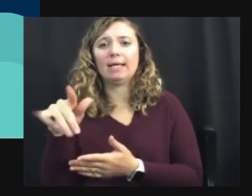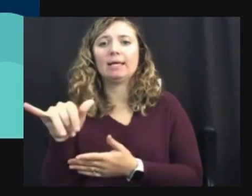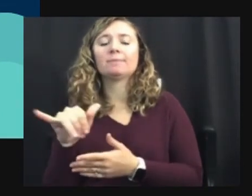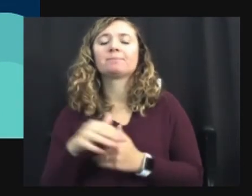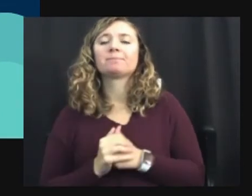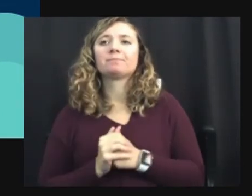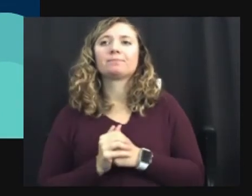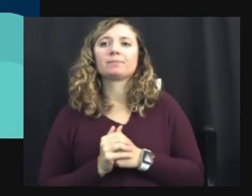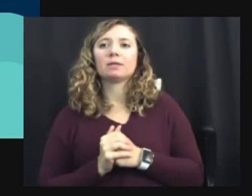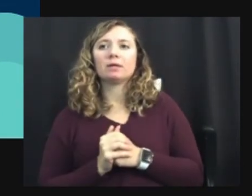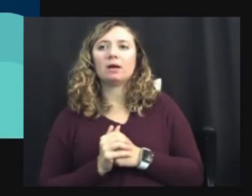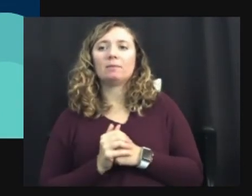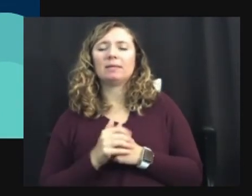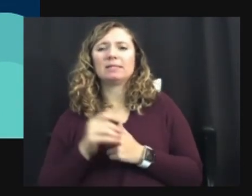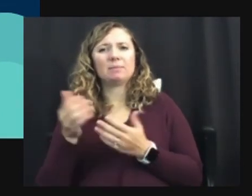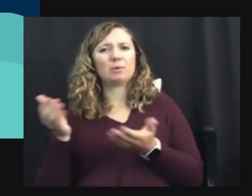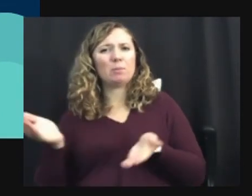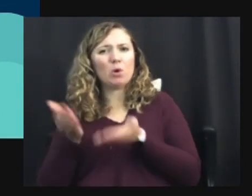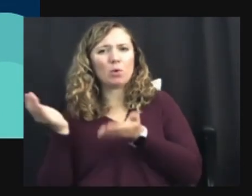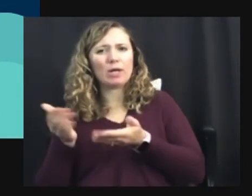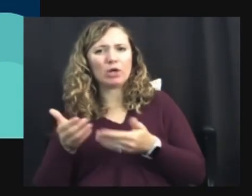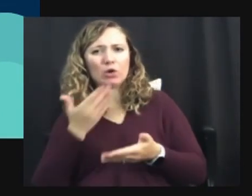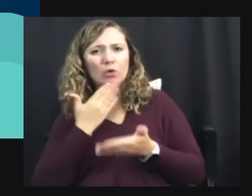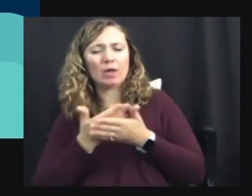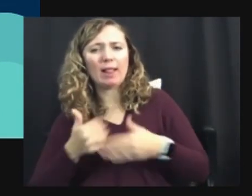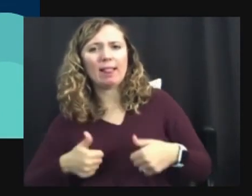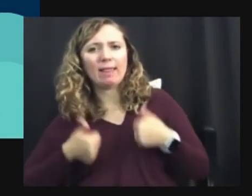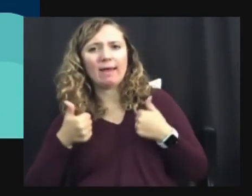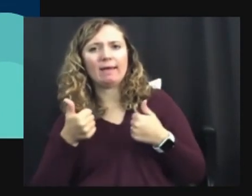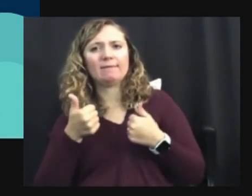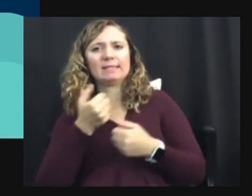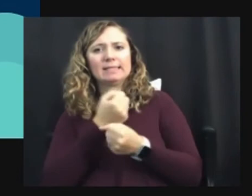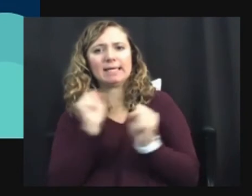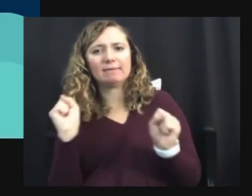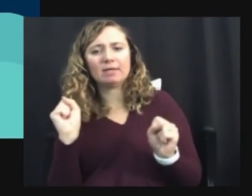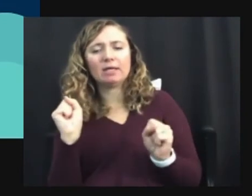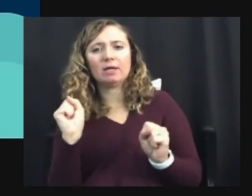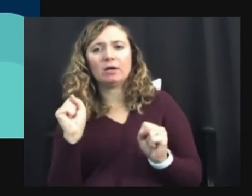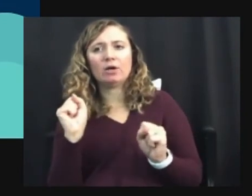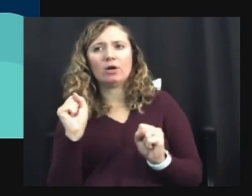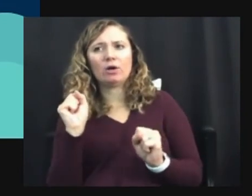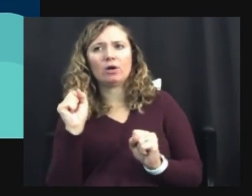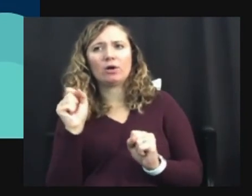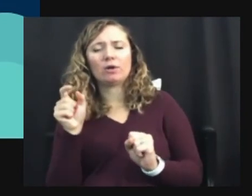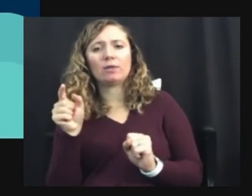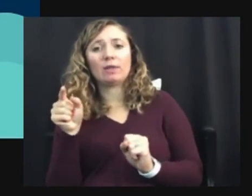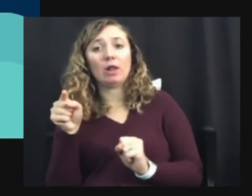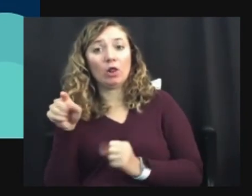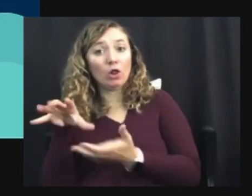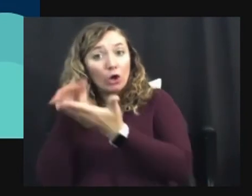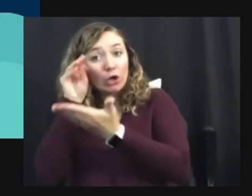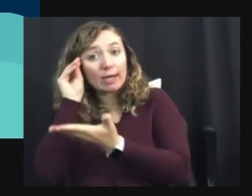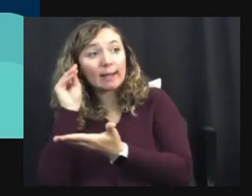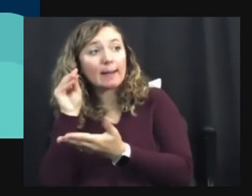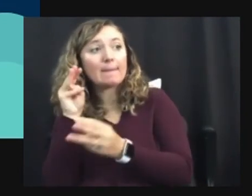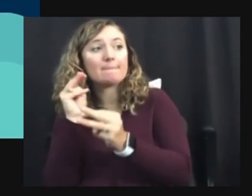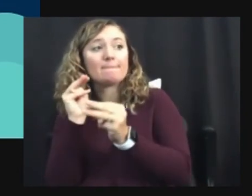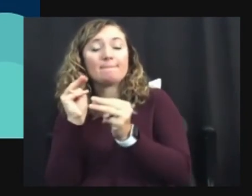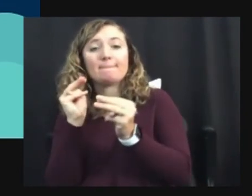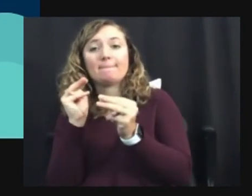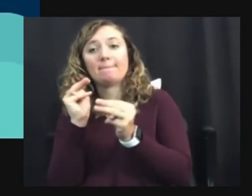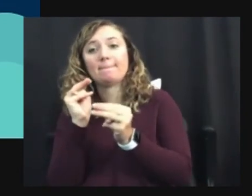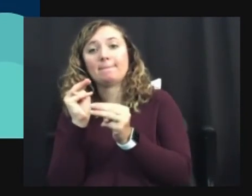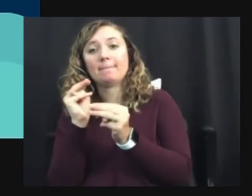safety, versus is my child learning to mask or become more convenient for the